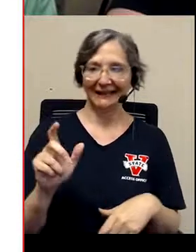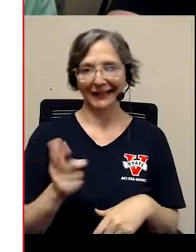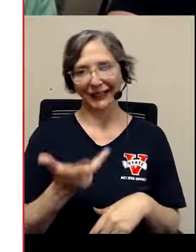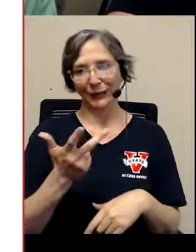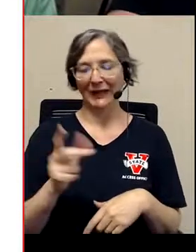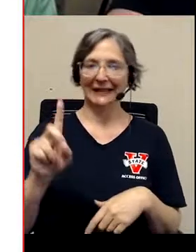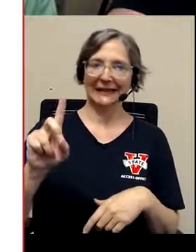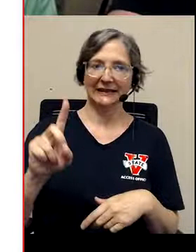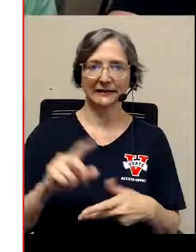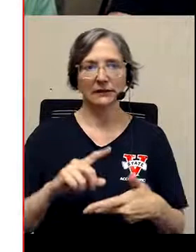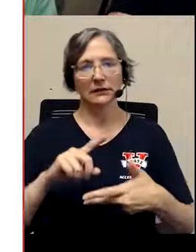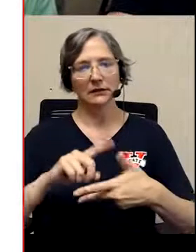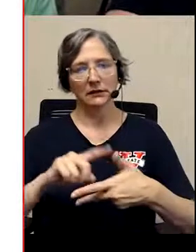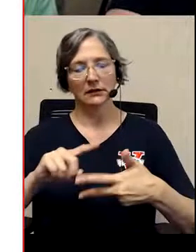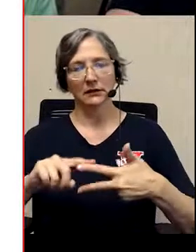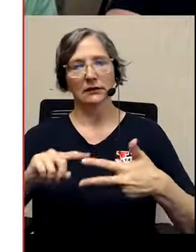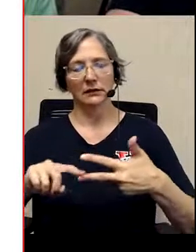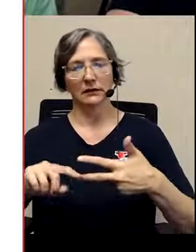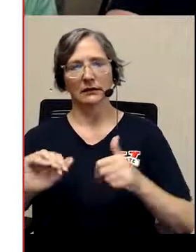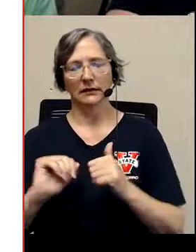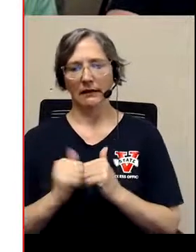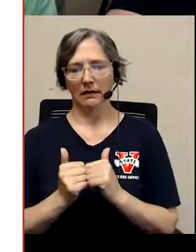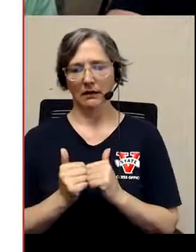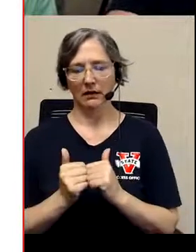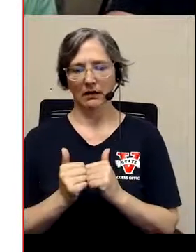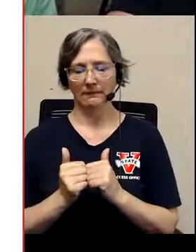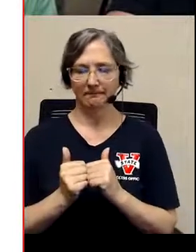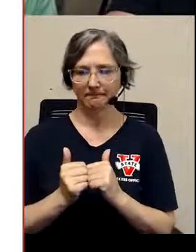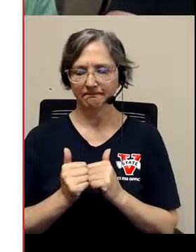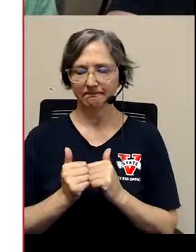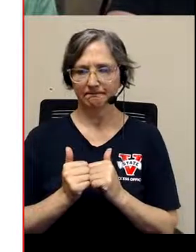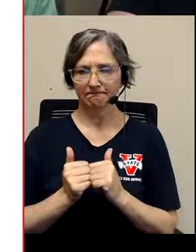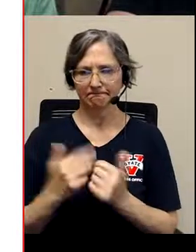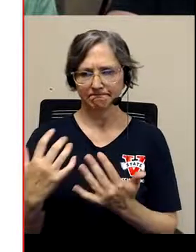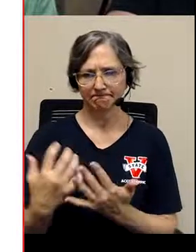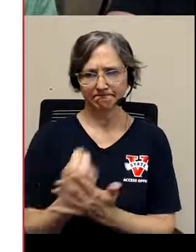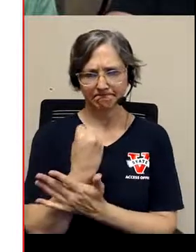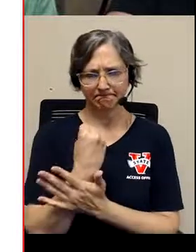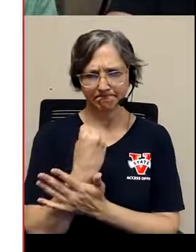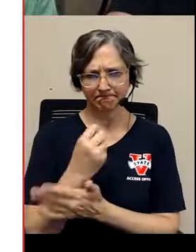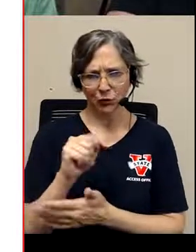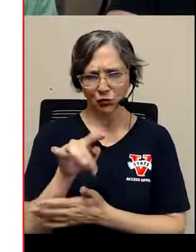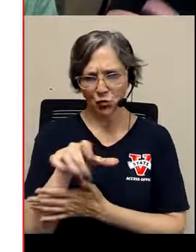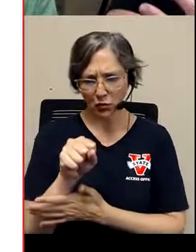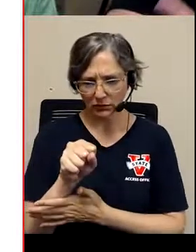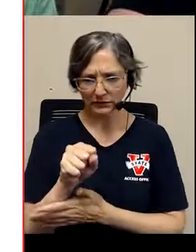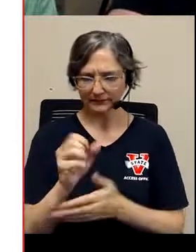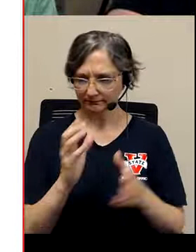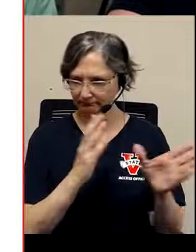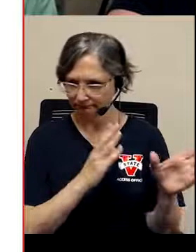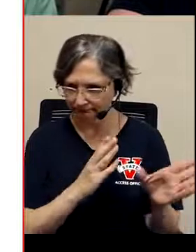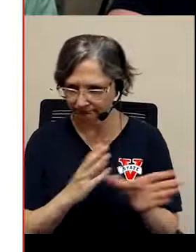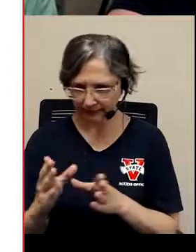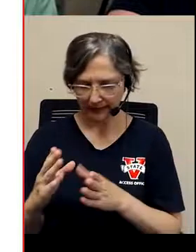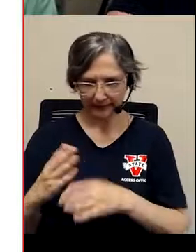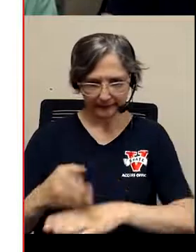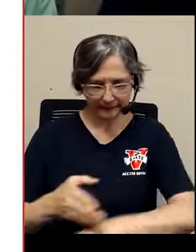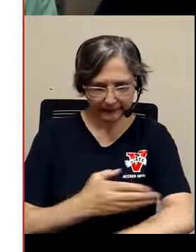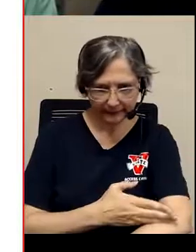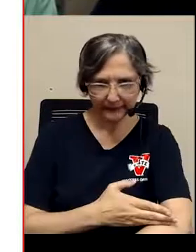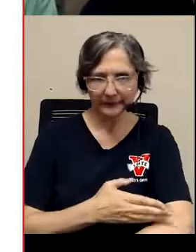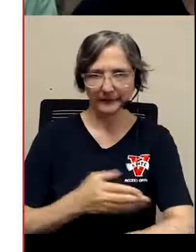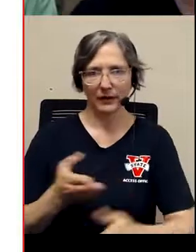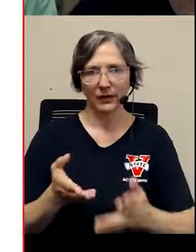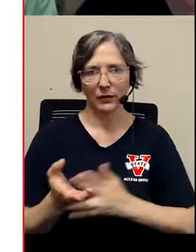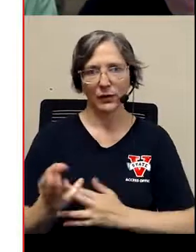difference, divergence, and diversity, how can we use those tools in our planning through the M2